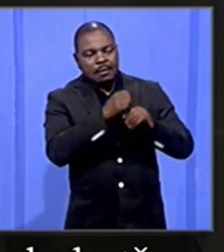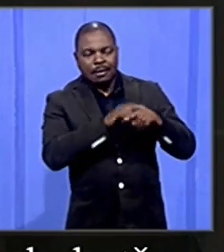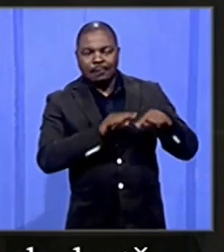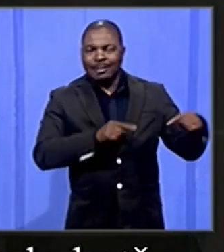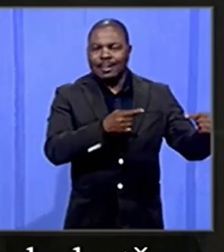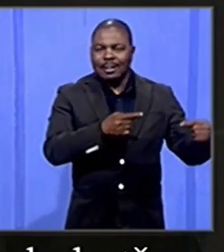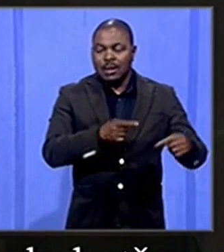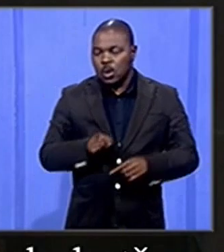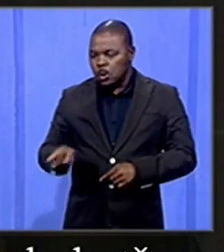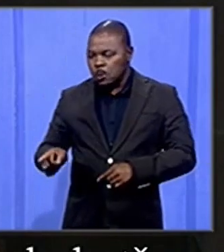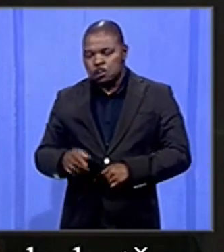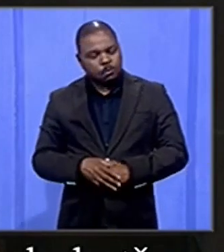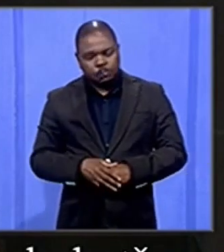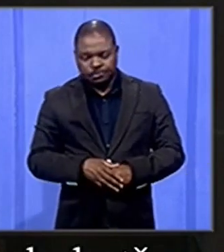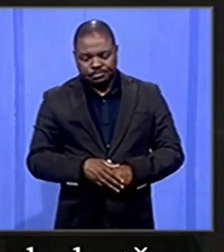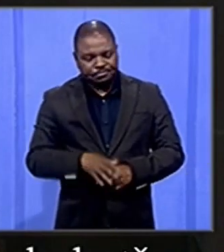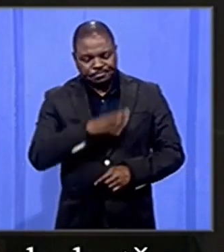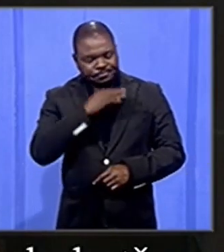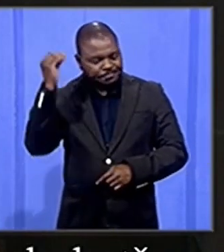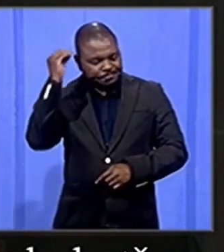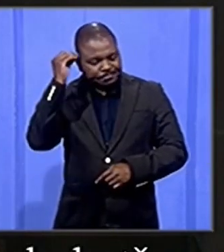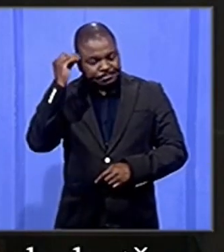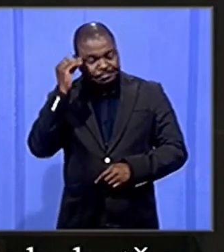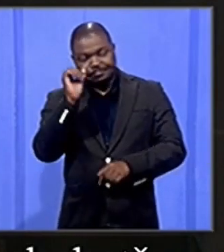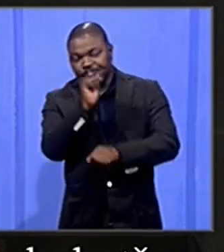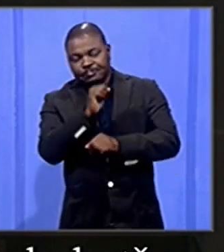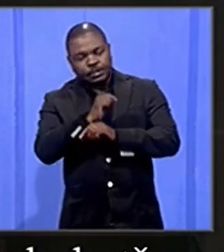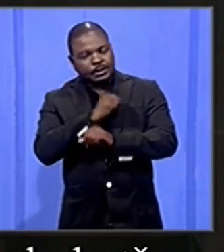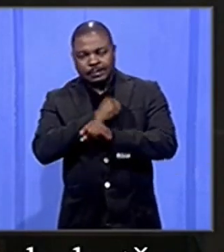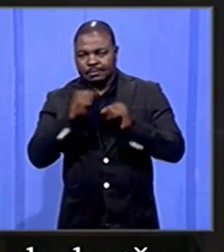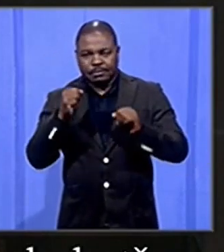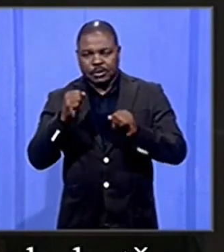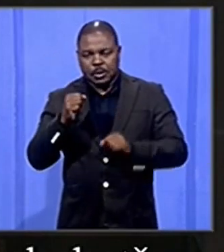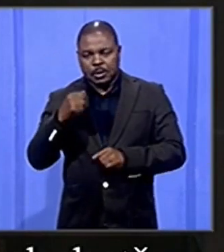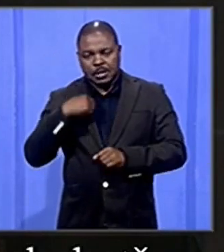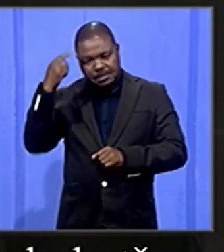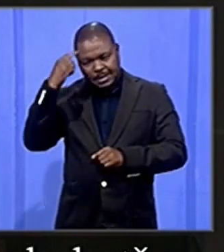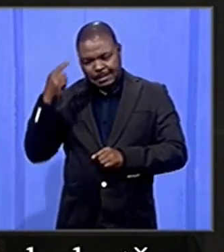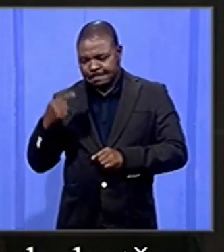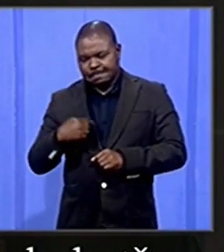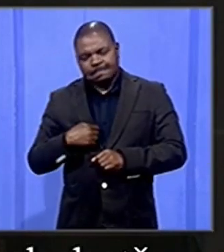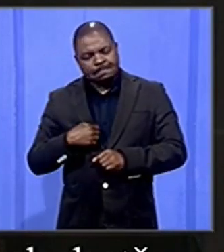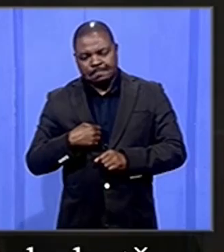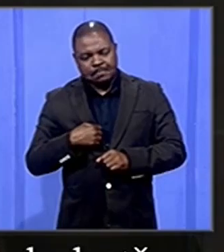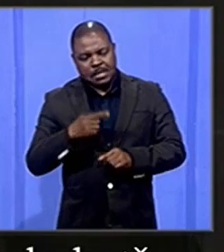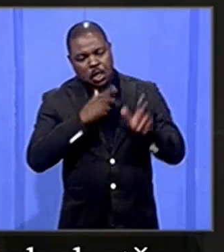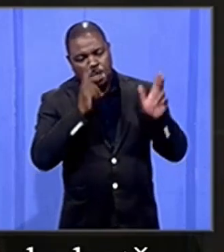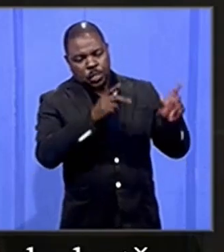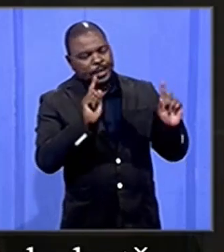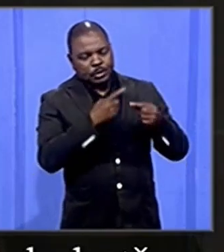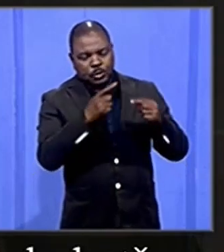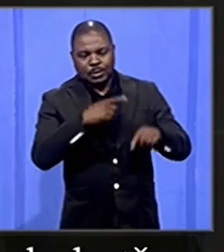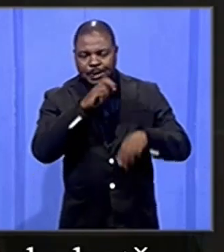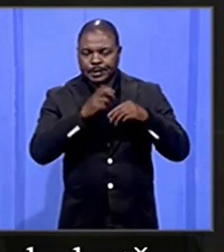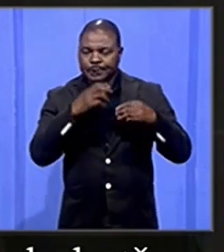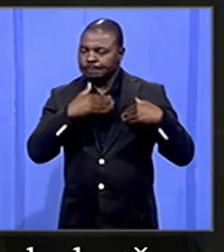his revolutionary consciousness demanded no less of him than to speak